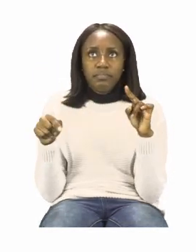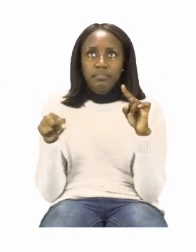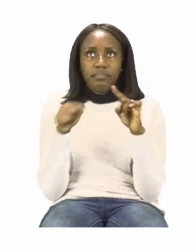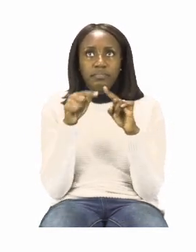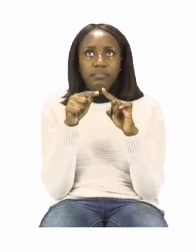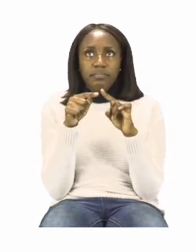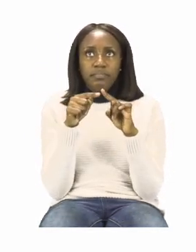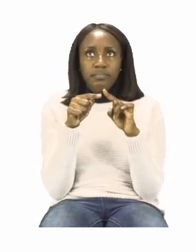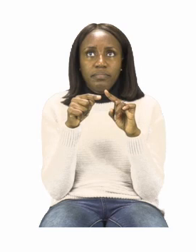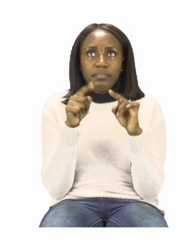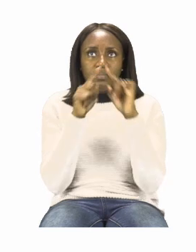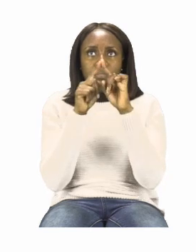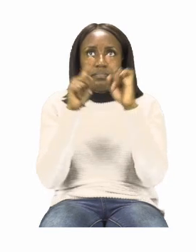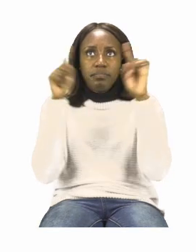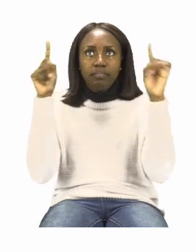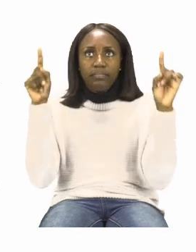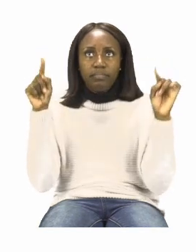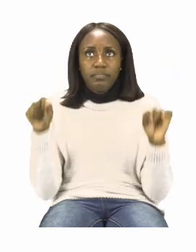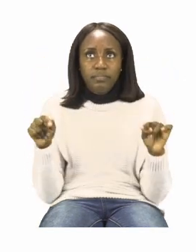triangle.